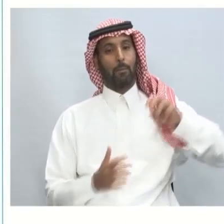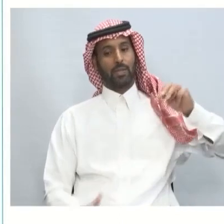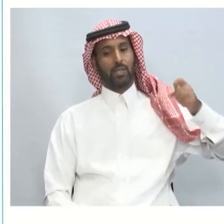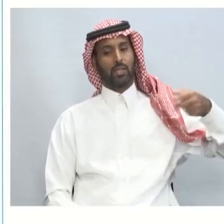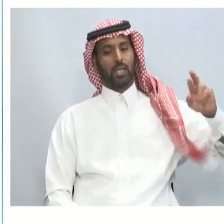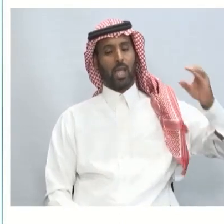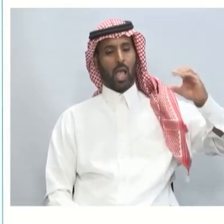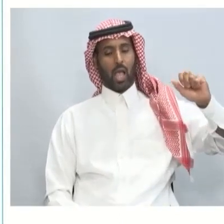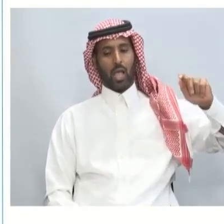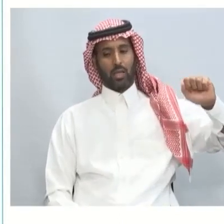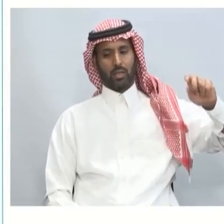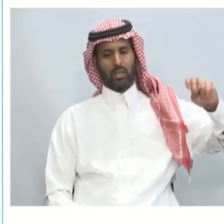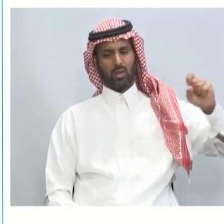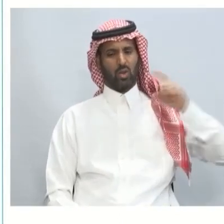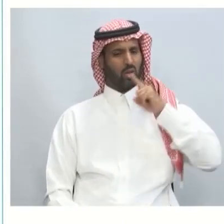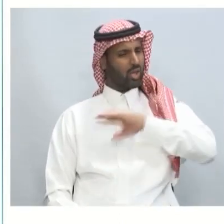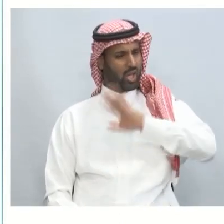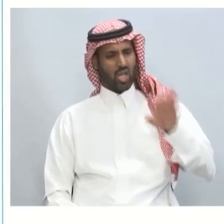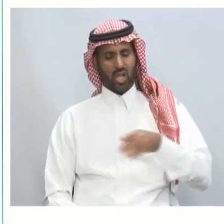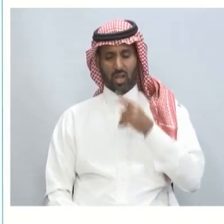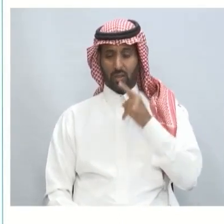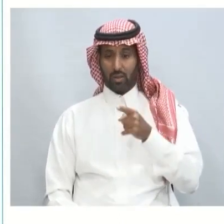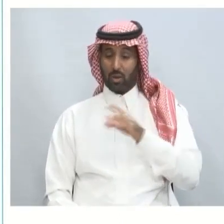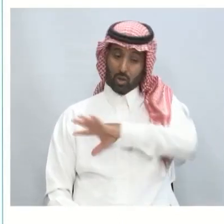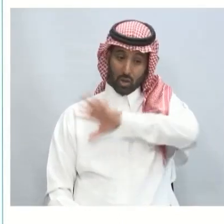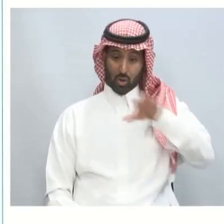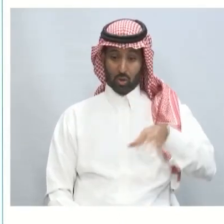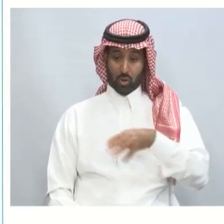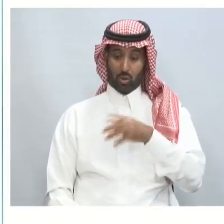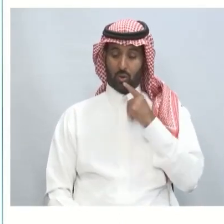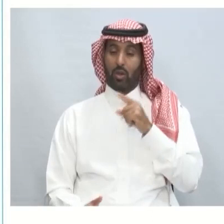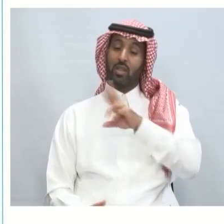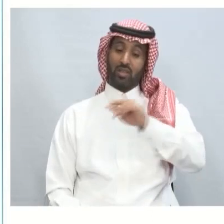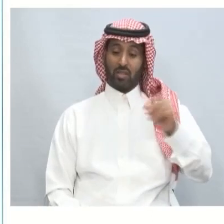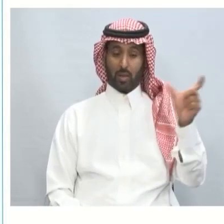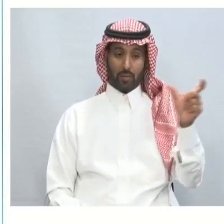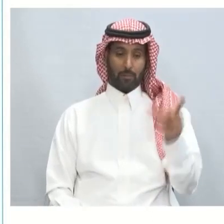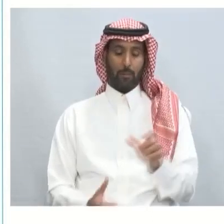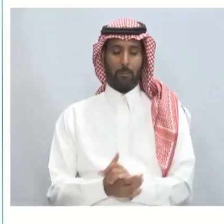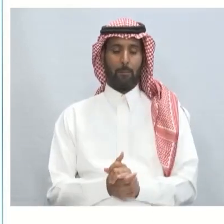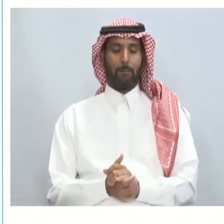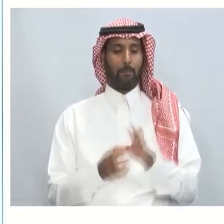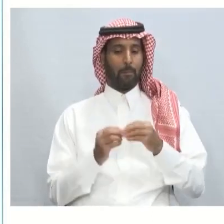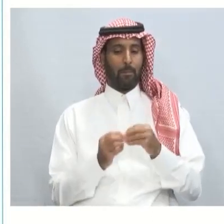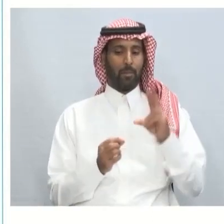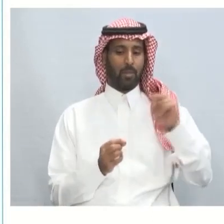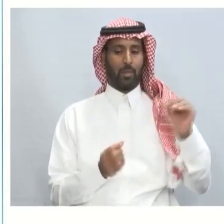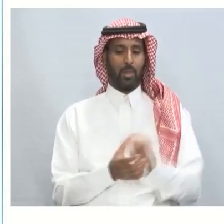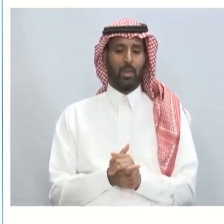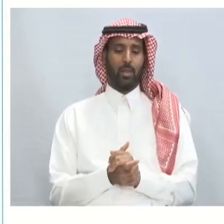wow, the whole thing. So whole and entire, they are, they mean the same